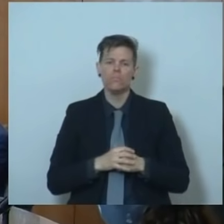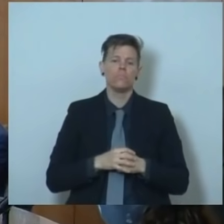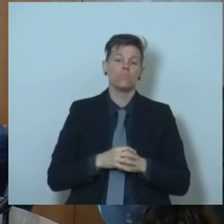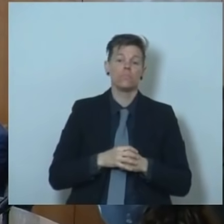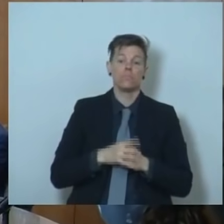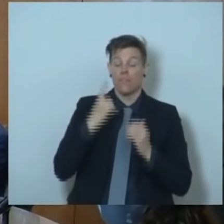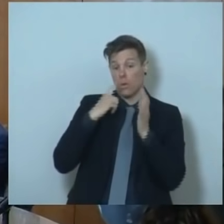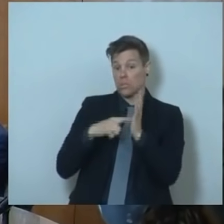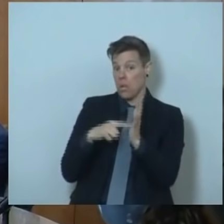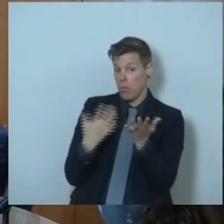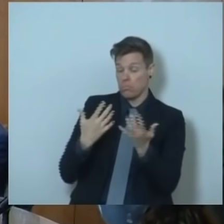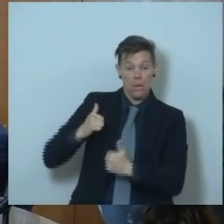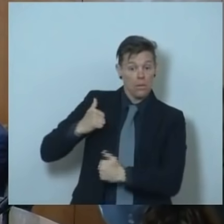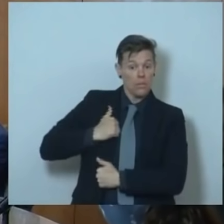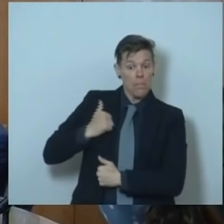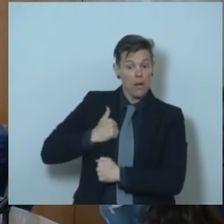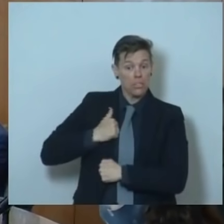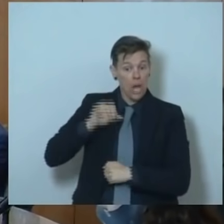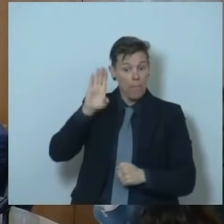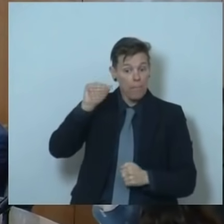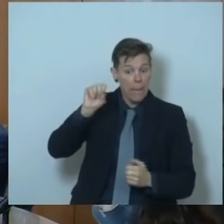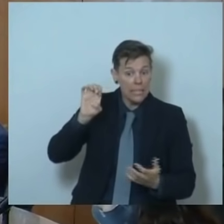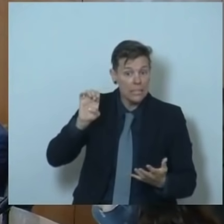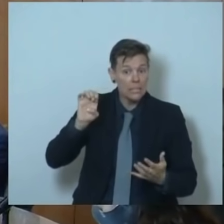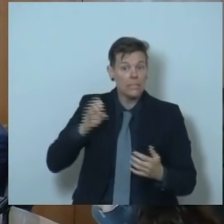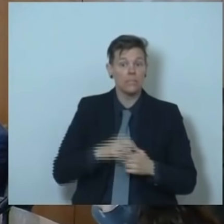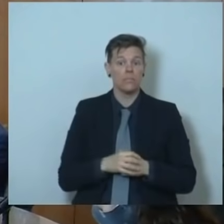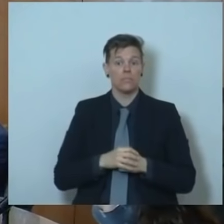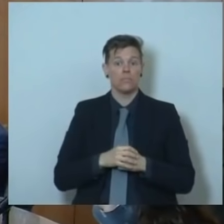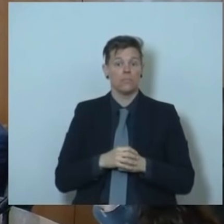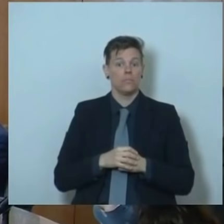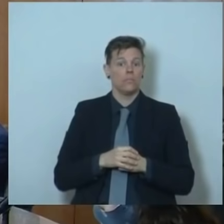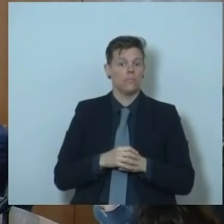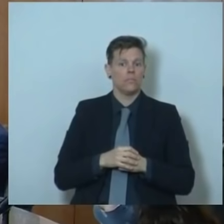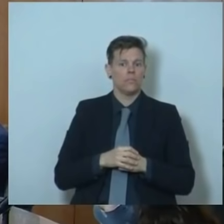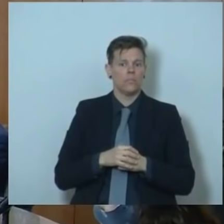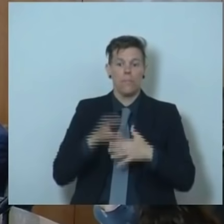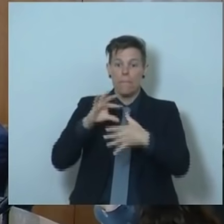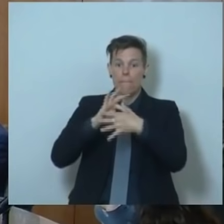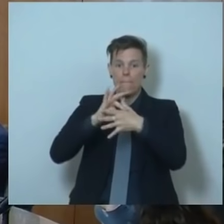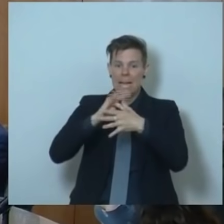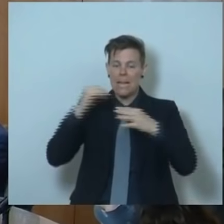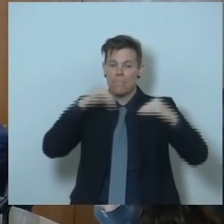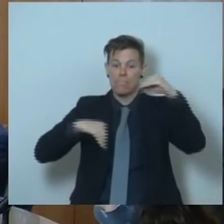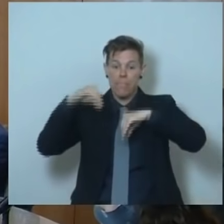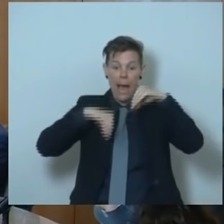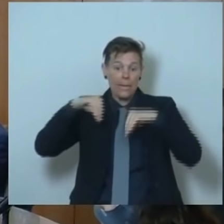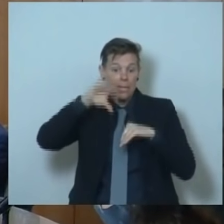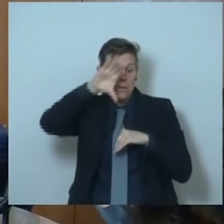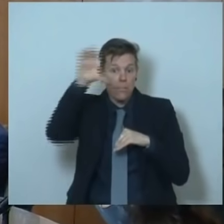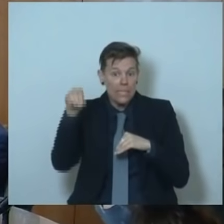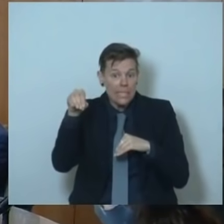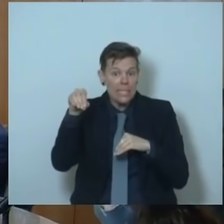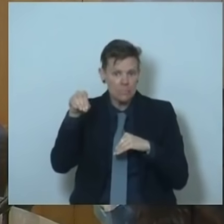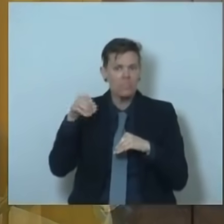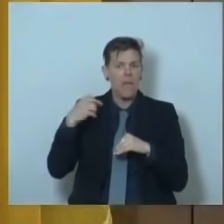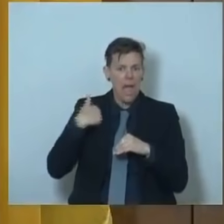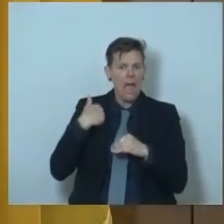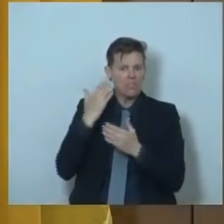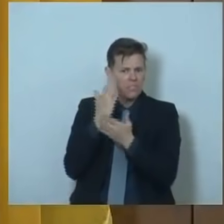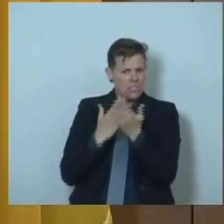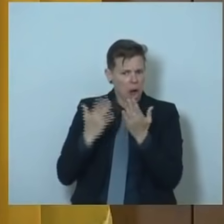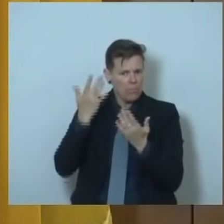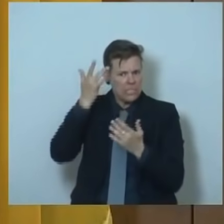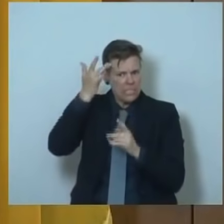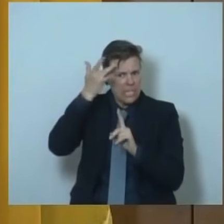bases in the state, and also meatpacking plants where I understand there's been at least some confirmed cases. Yes, thank